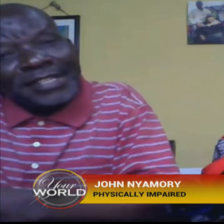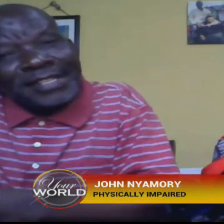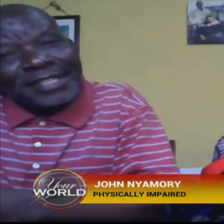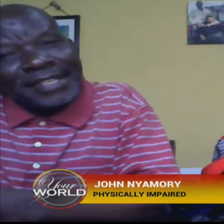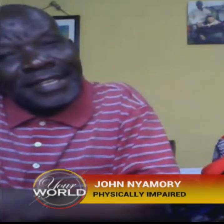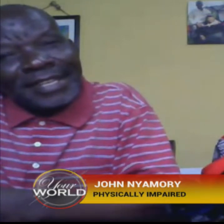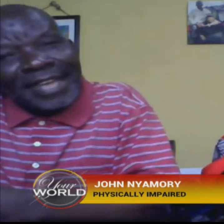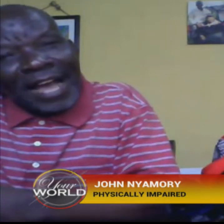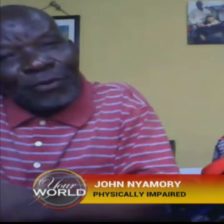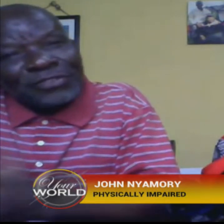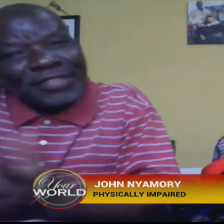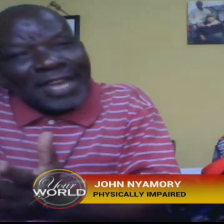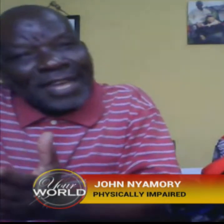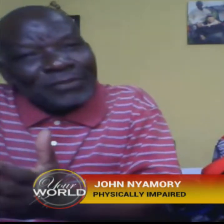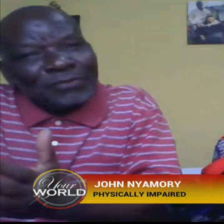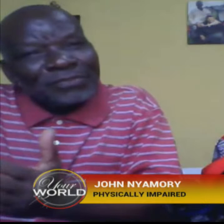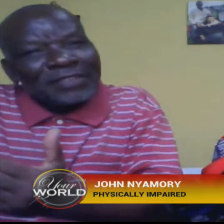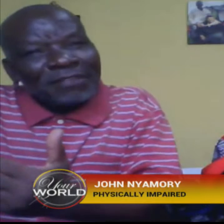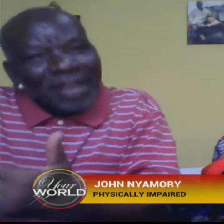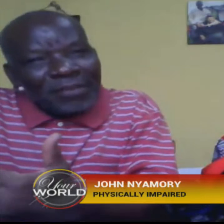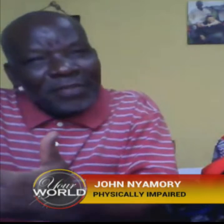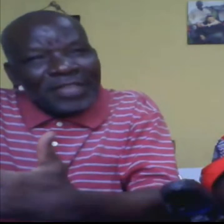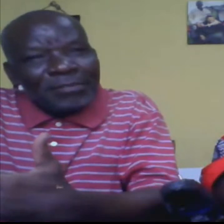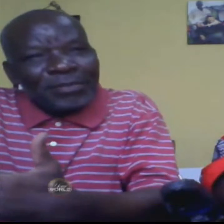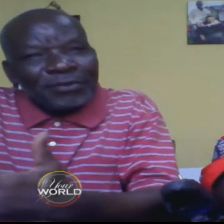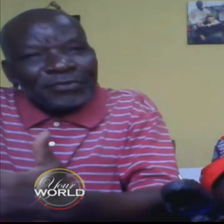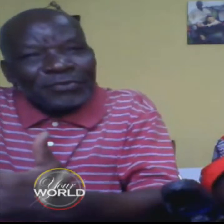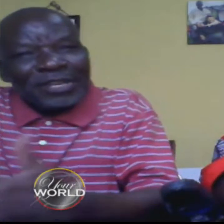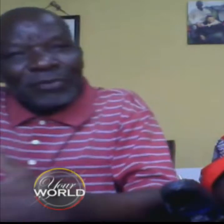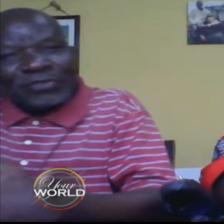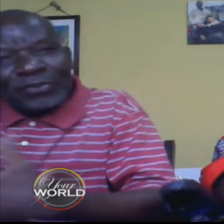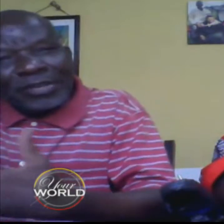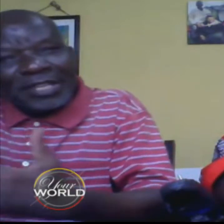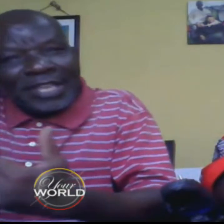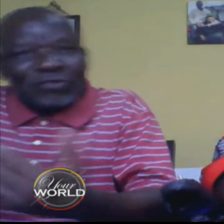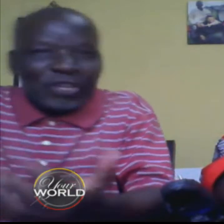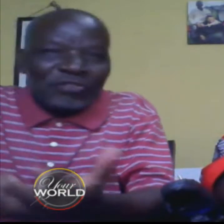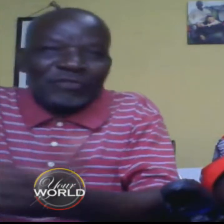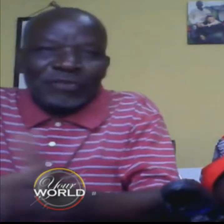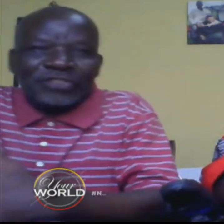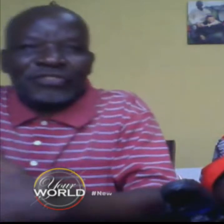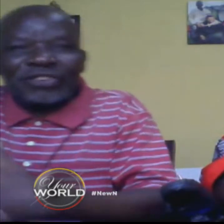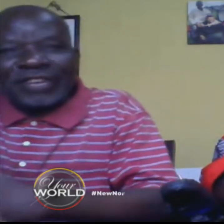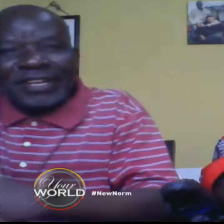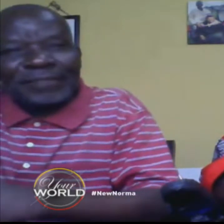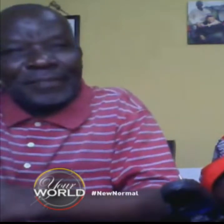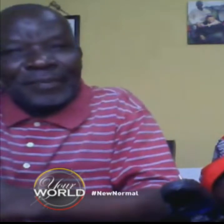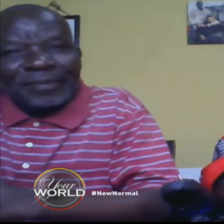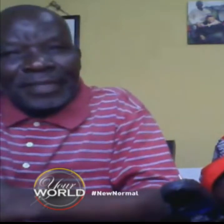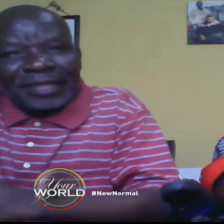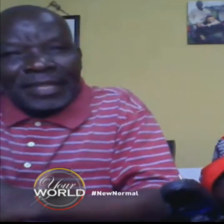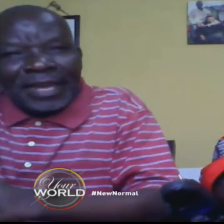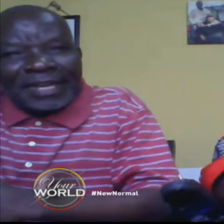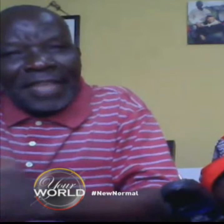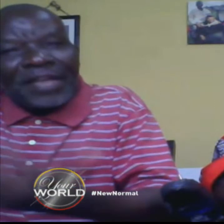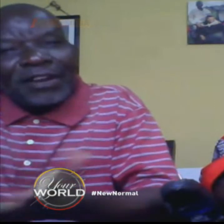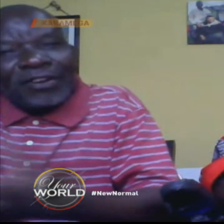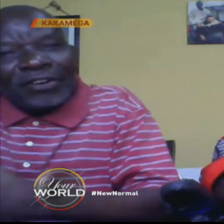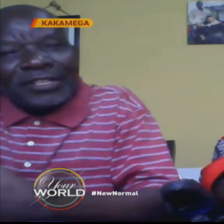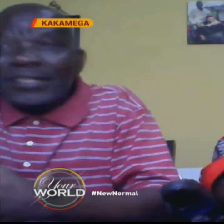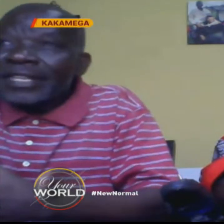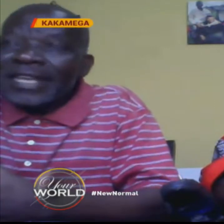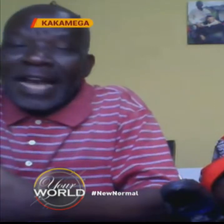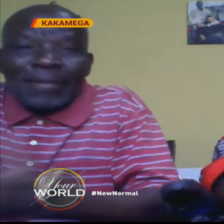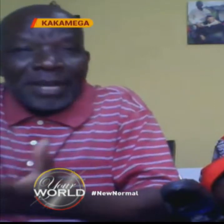children. I was trying to survive with them because what I was looking the education for these children. And I thank